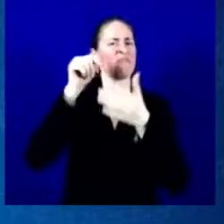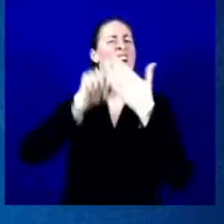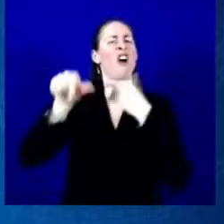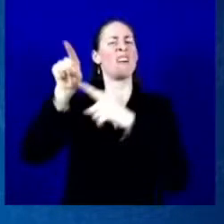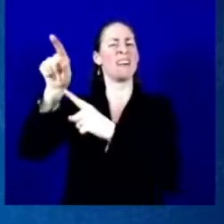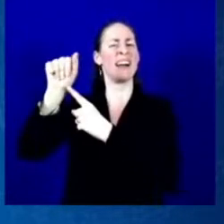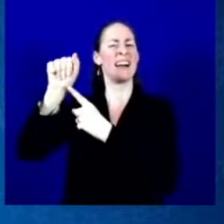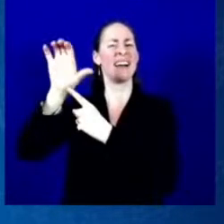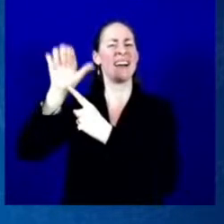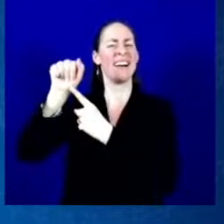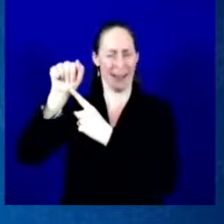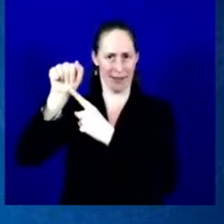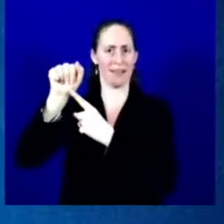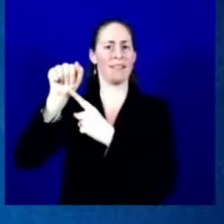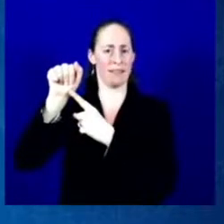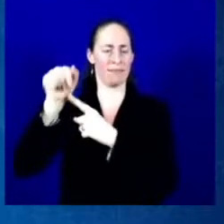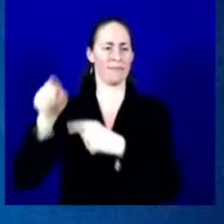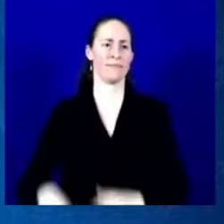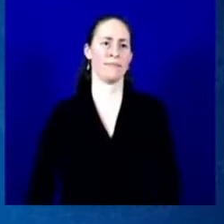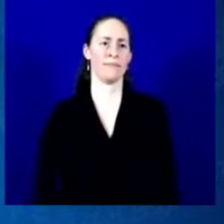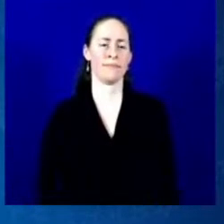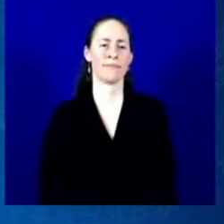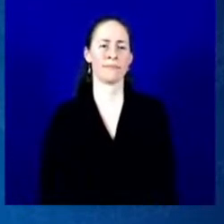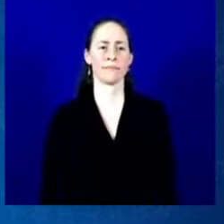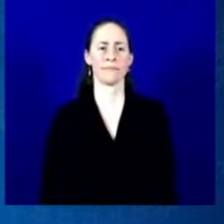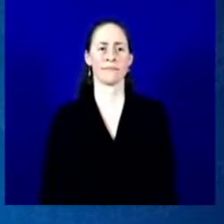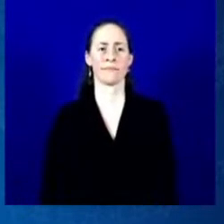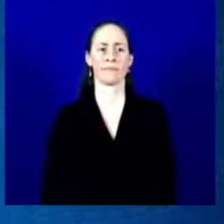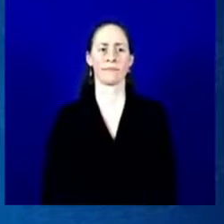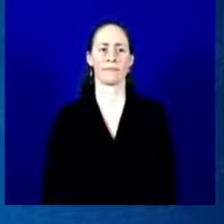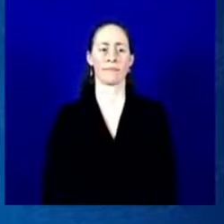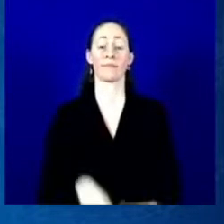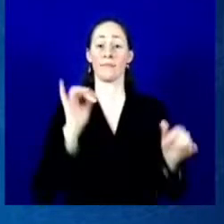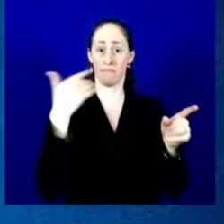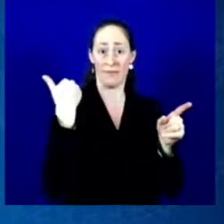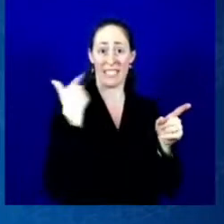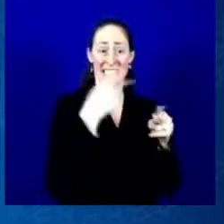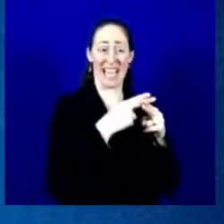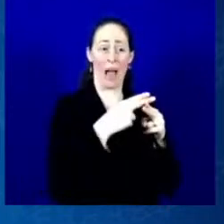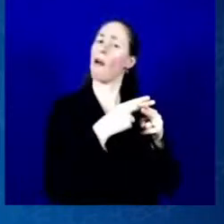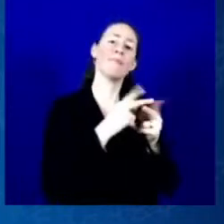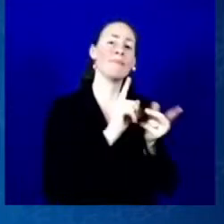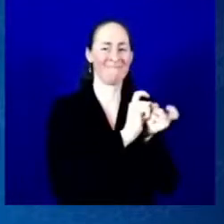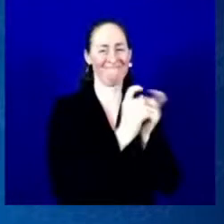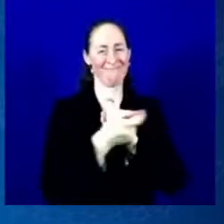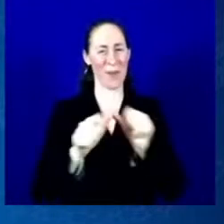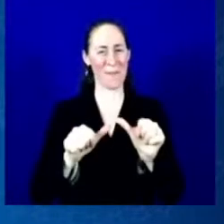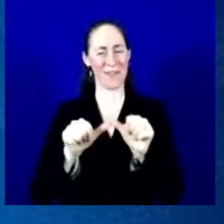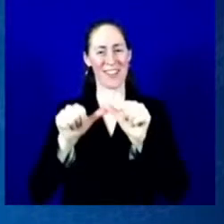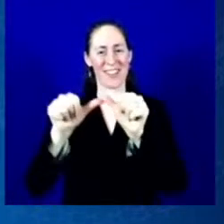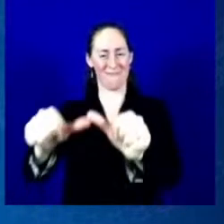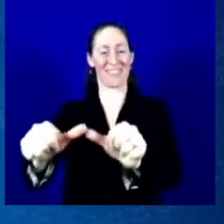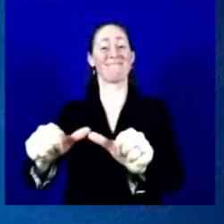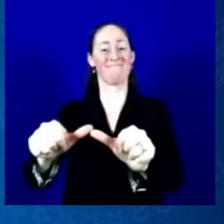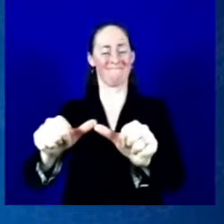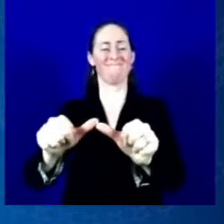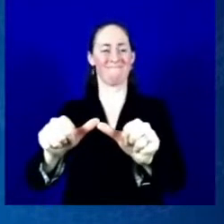But let's make that provision permanent so their premiums don't go back up.